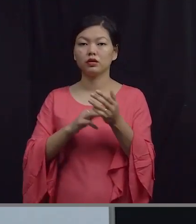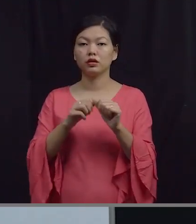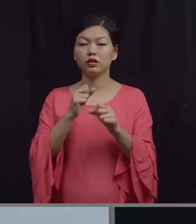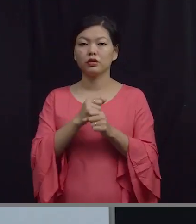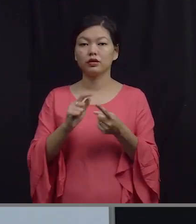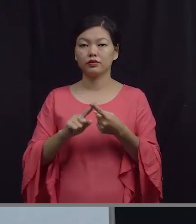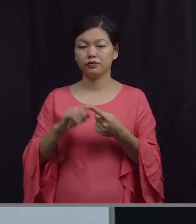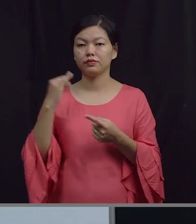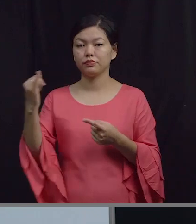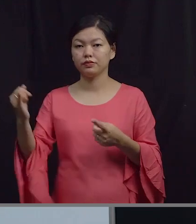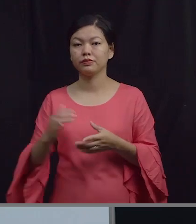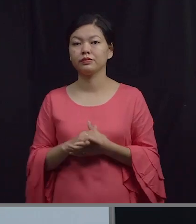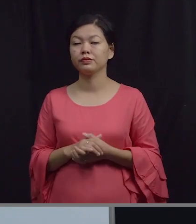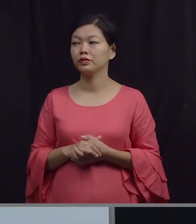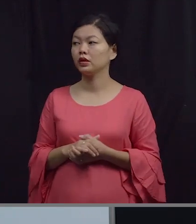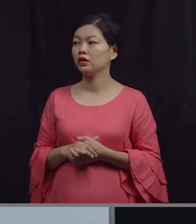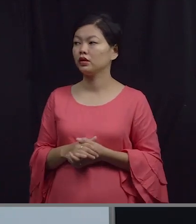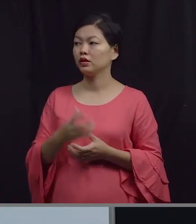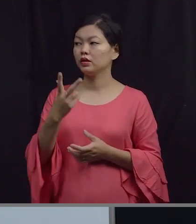So again,